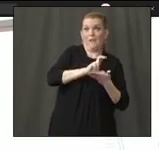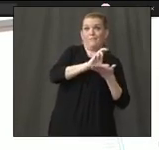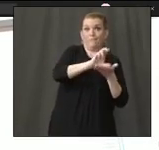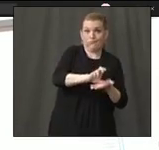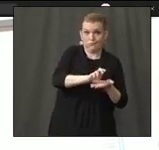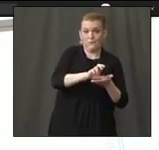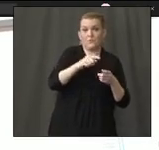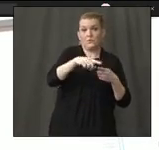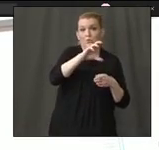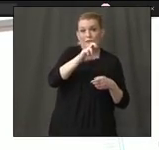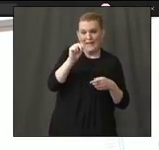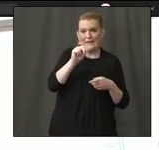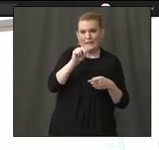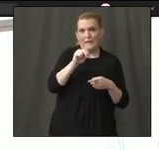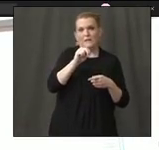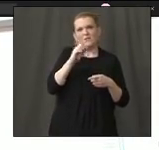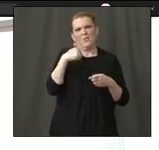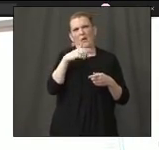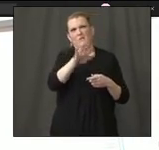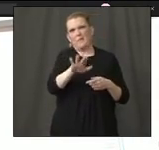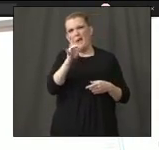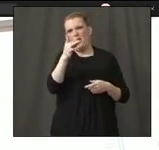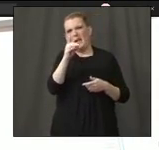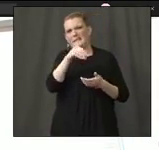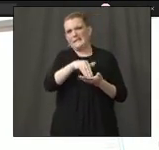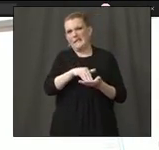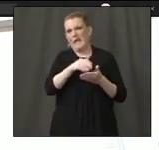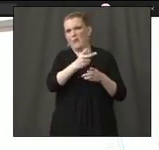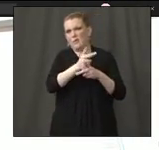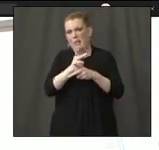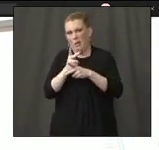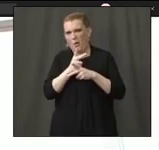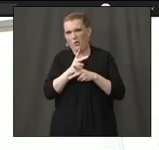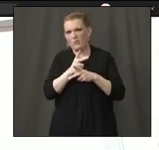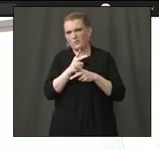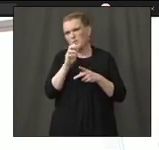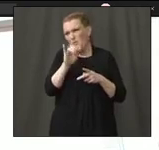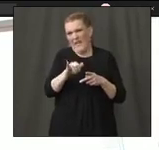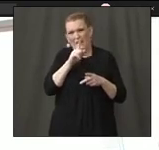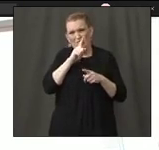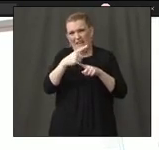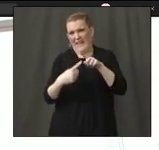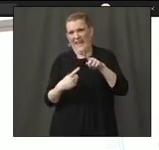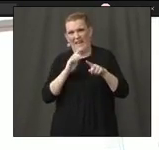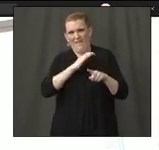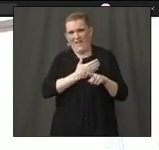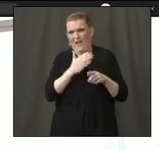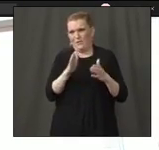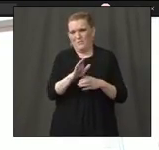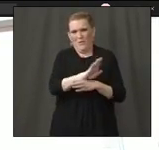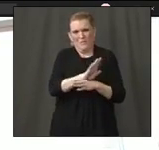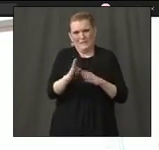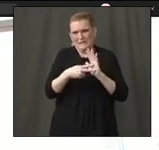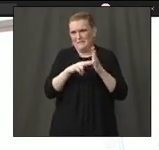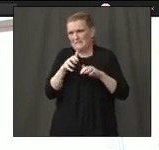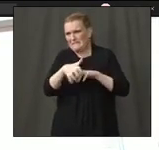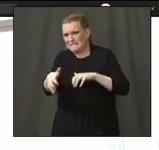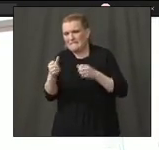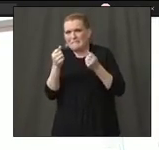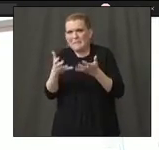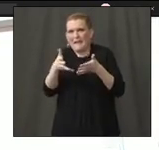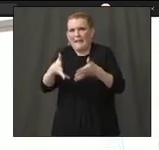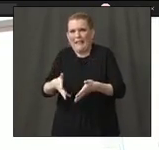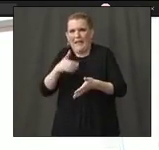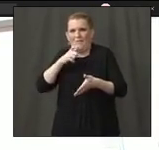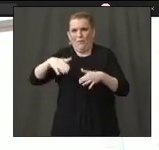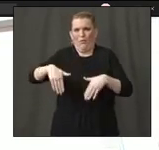about 20 to 25% of our small businesses. So again, essentially, there's still a significant amount of small businesses here in our state